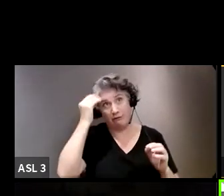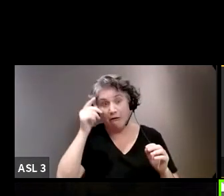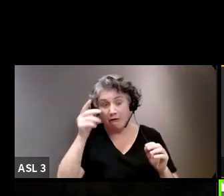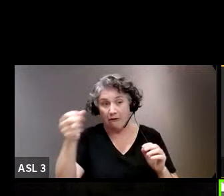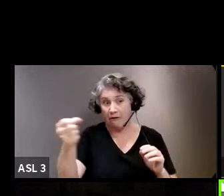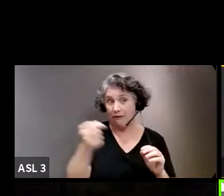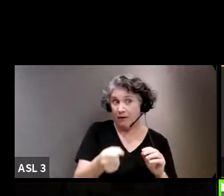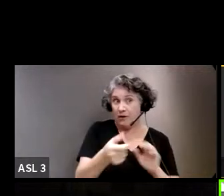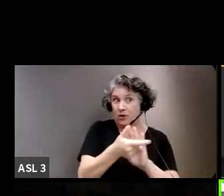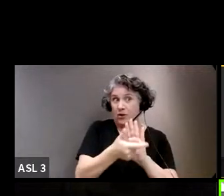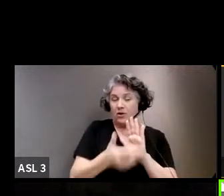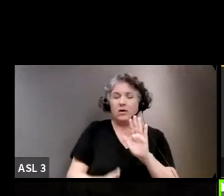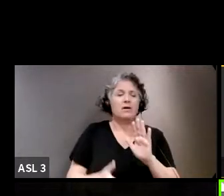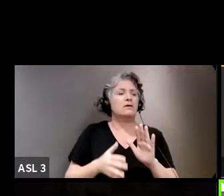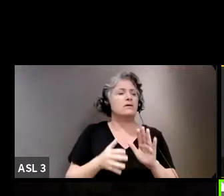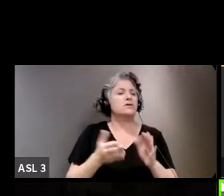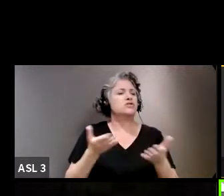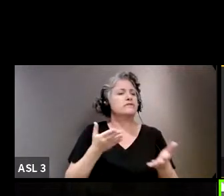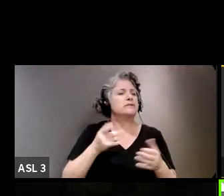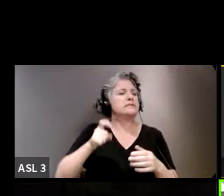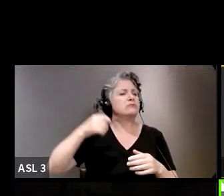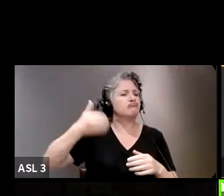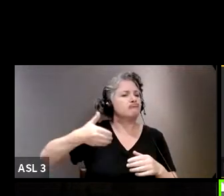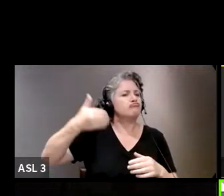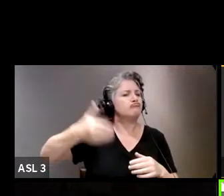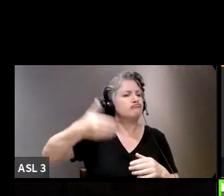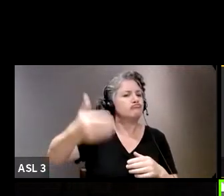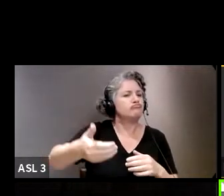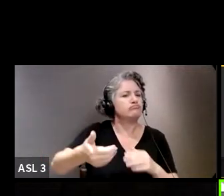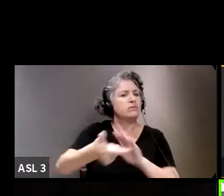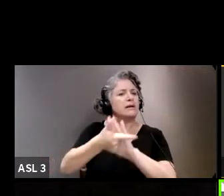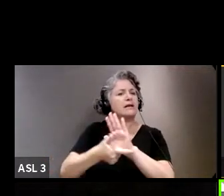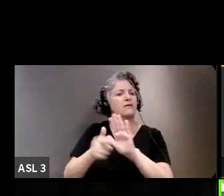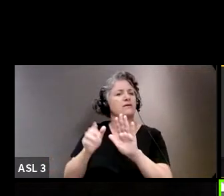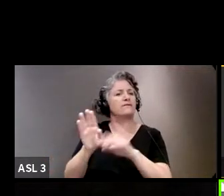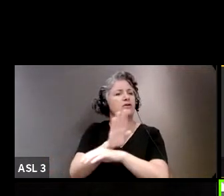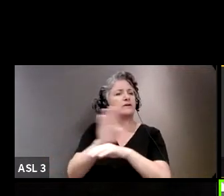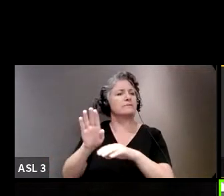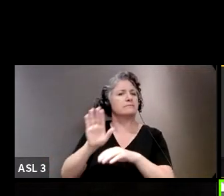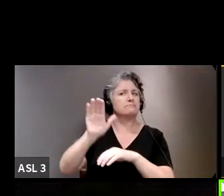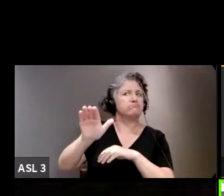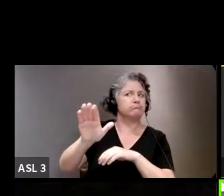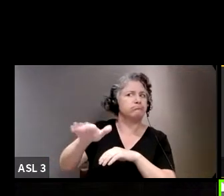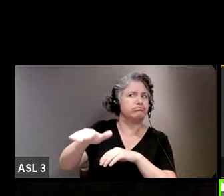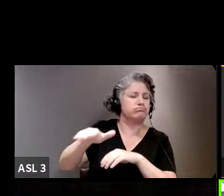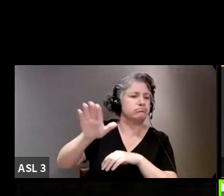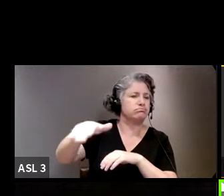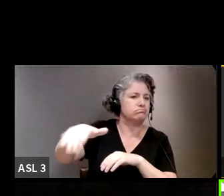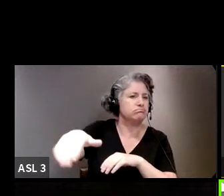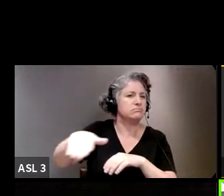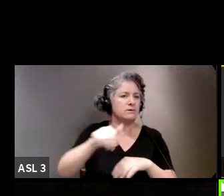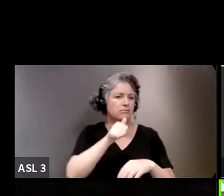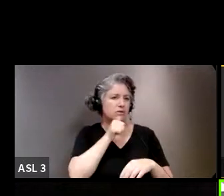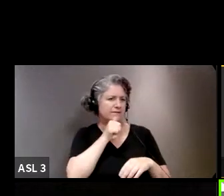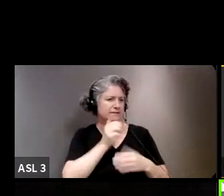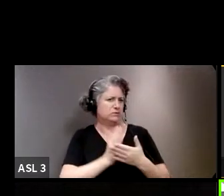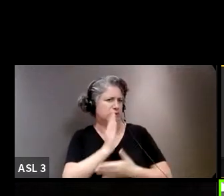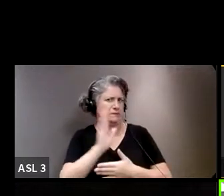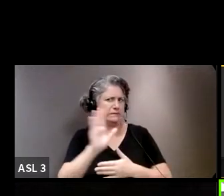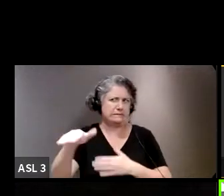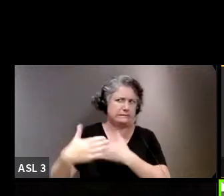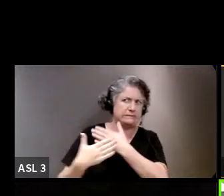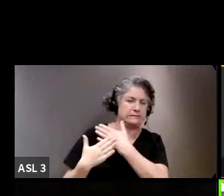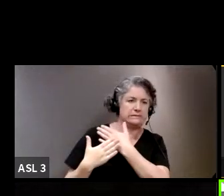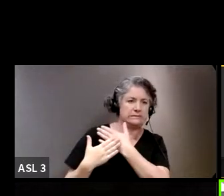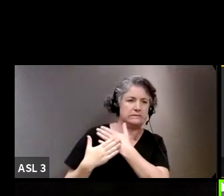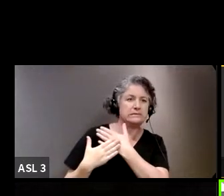the accessing services of a legal firm that specializes in privacy um literally in every